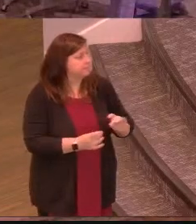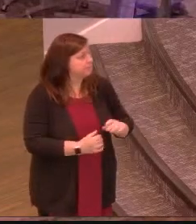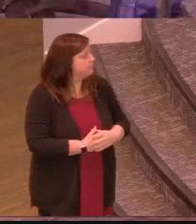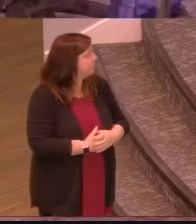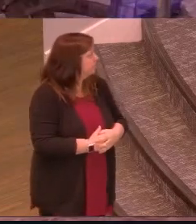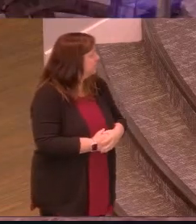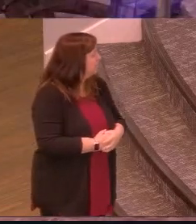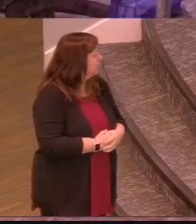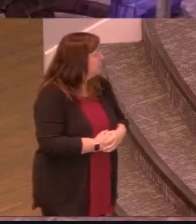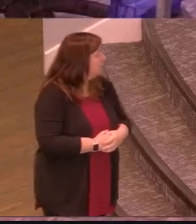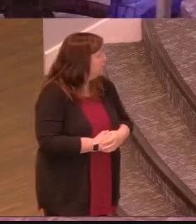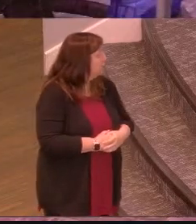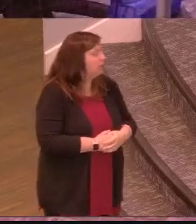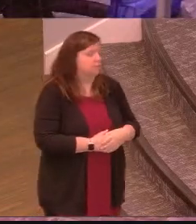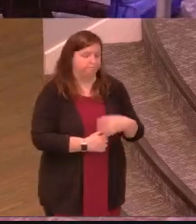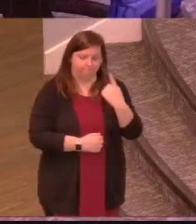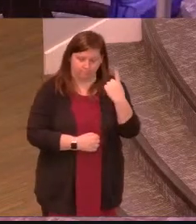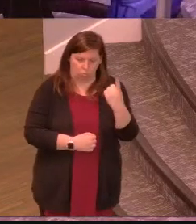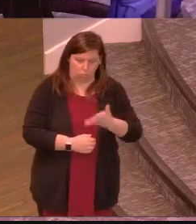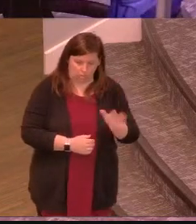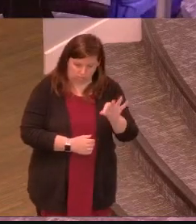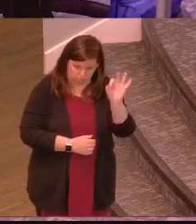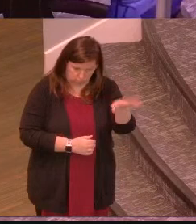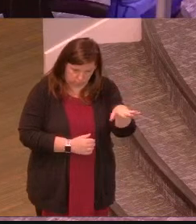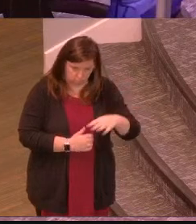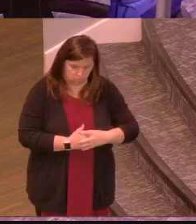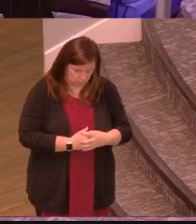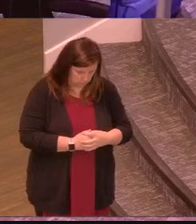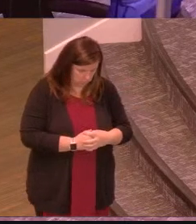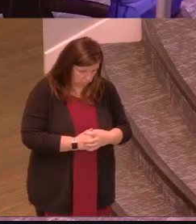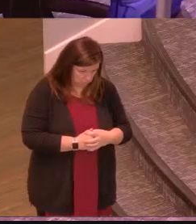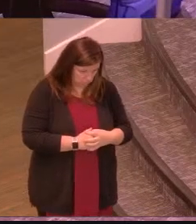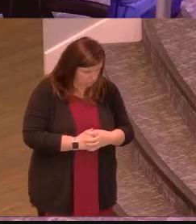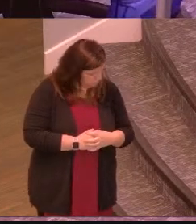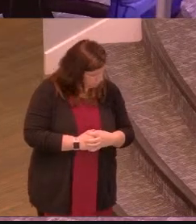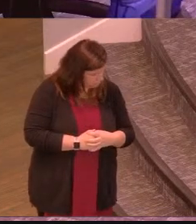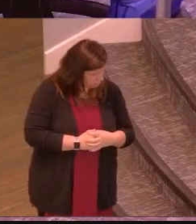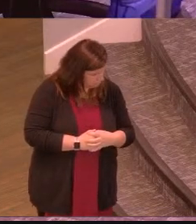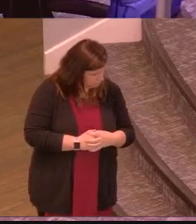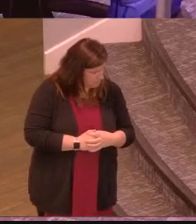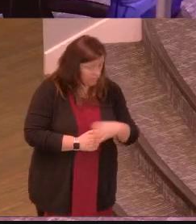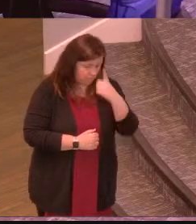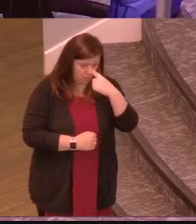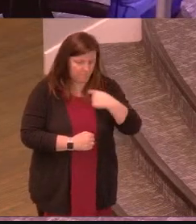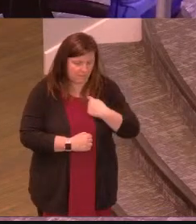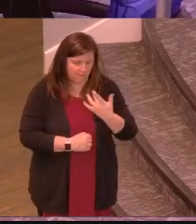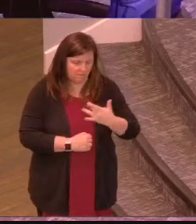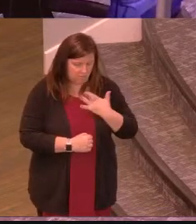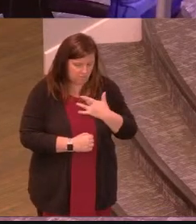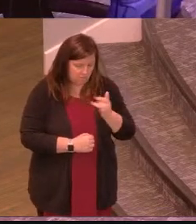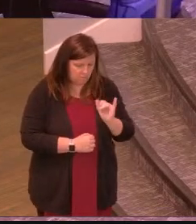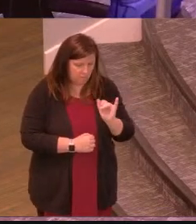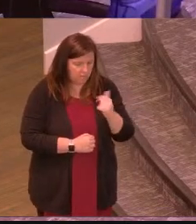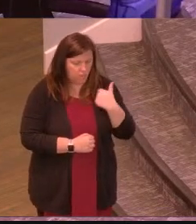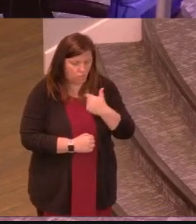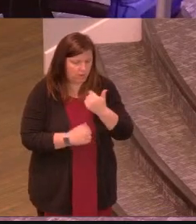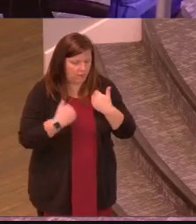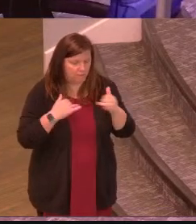Well, I'll say one thing off the bat. I think that that to me, we're doing the same